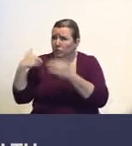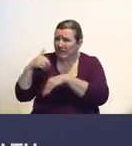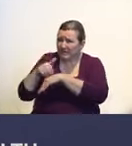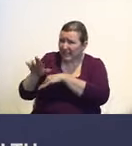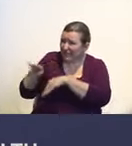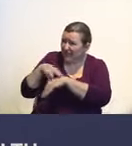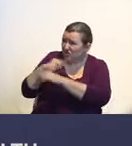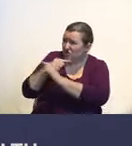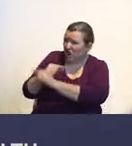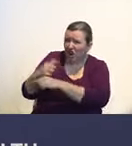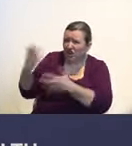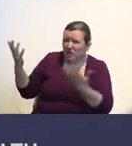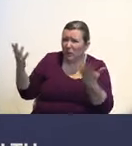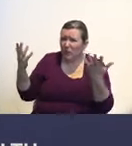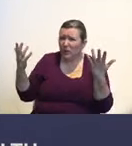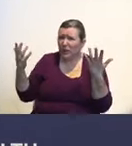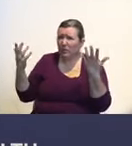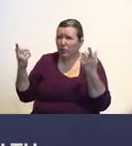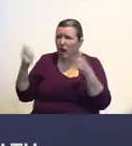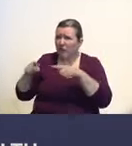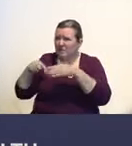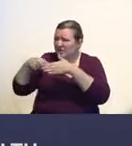blocked?